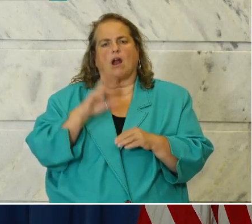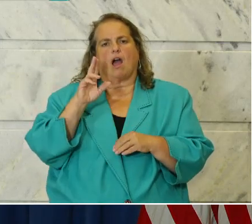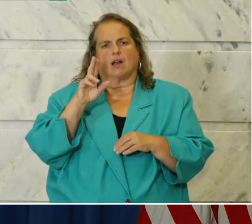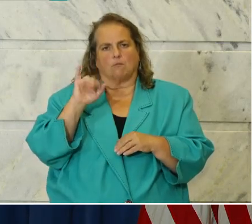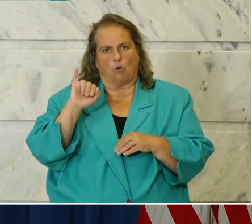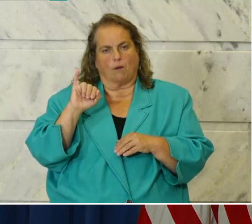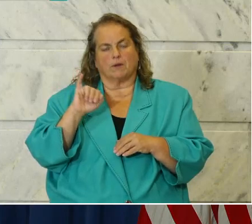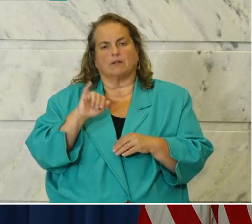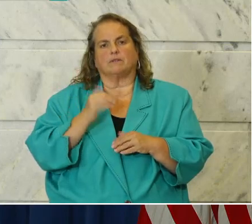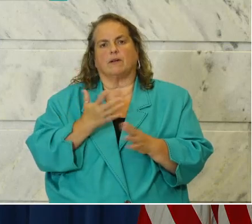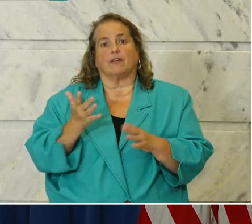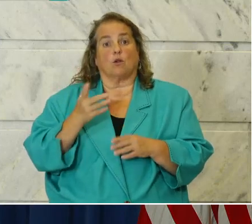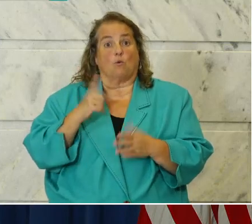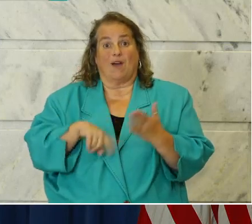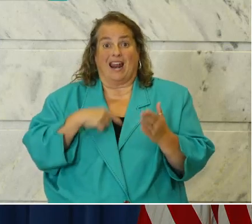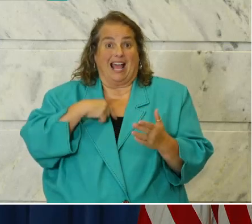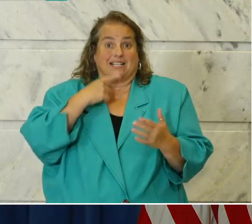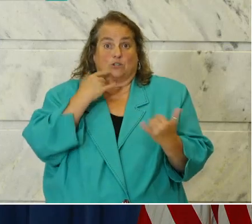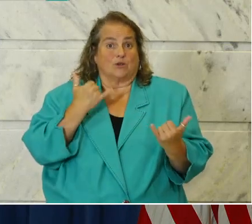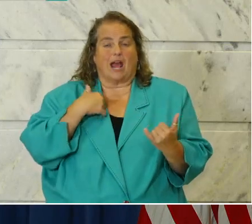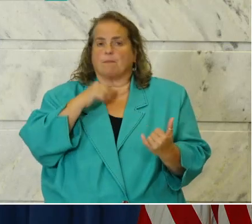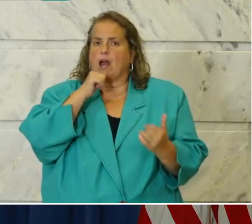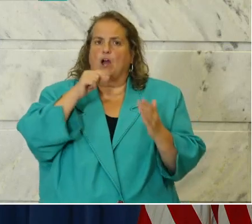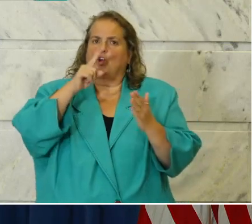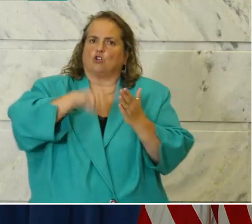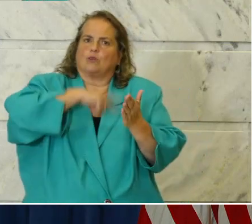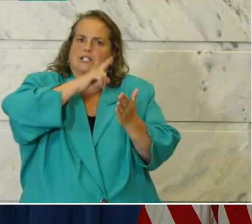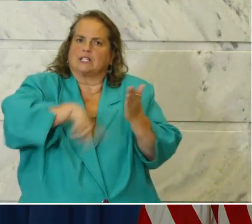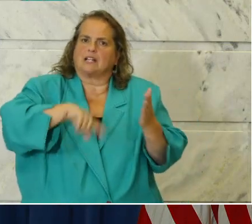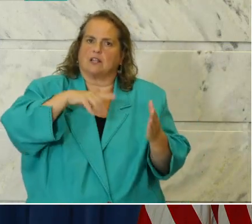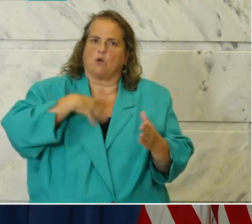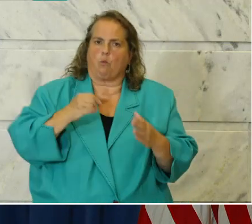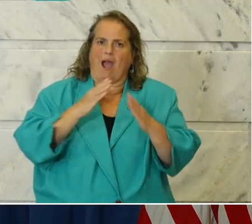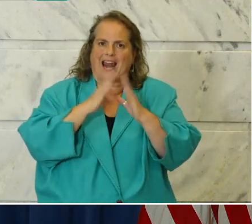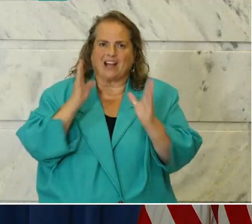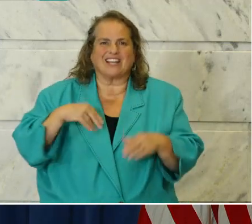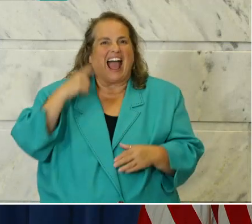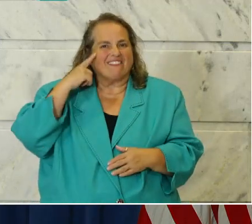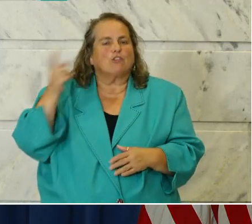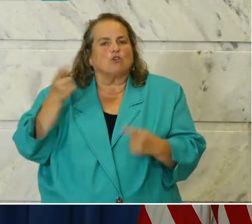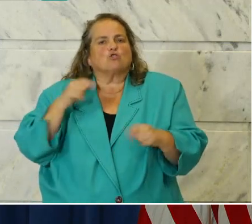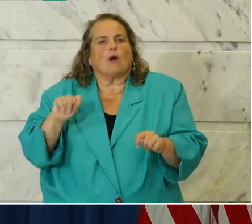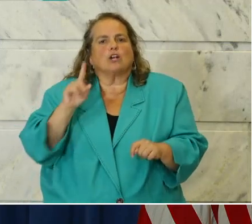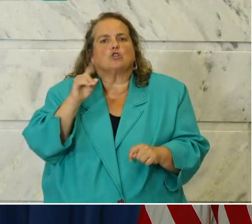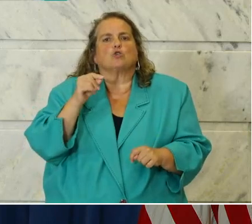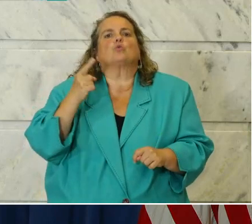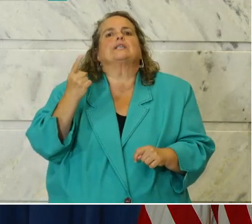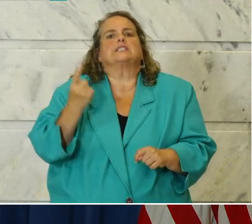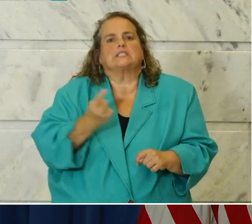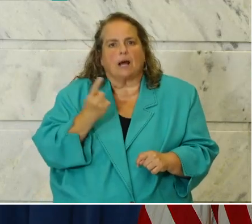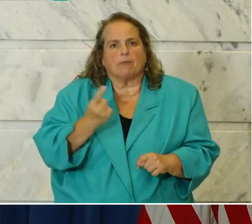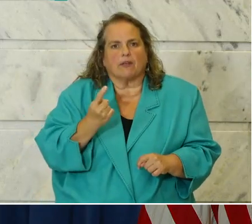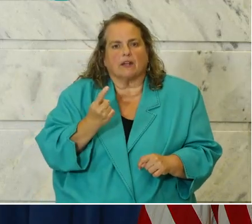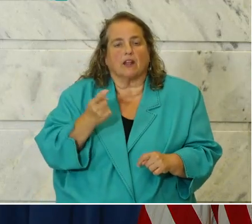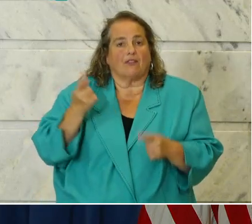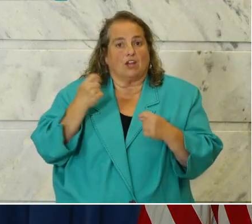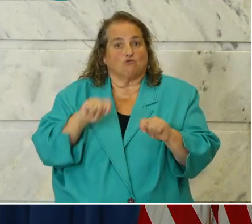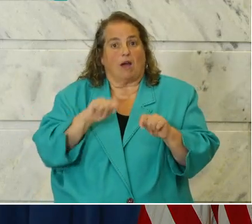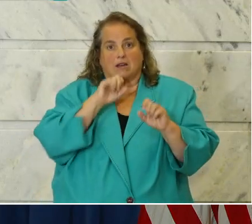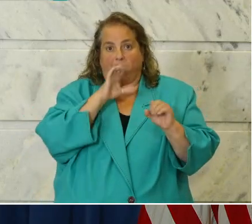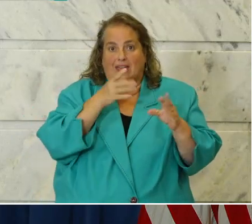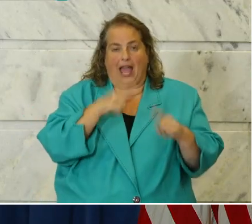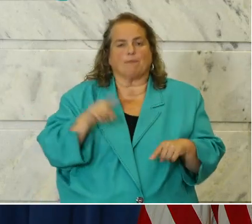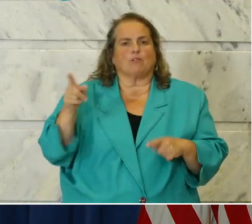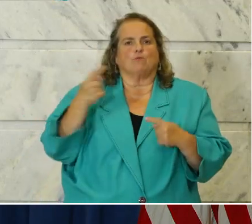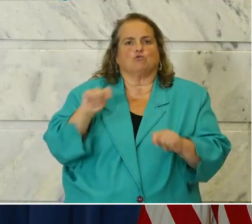unemployment. And what I said today is I'm not going to criticize the White House because I do believe they tried to do something. At a time when nothing was happened, I think they tried to do